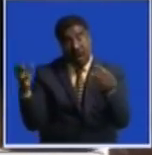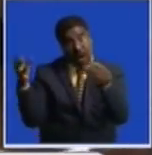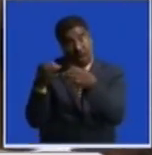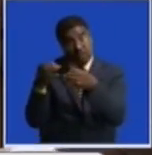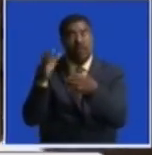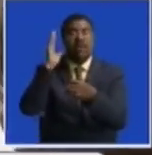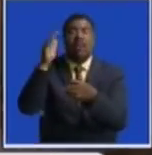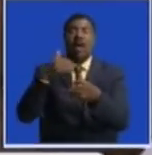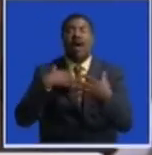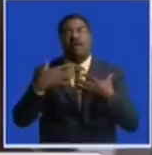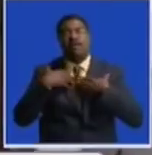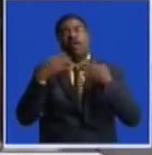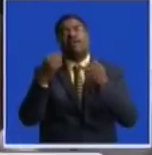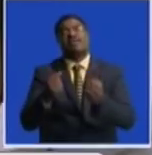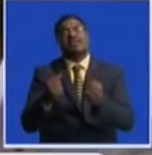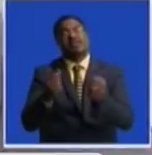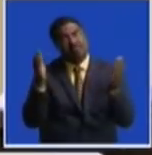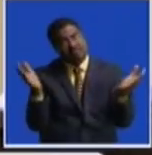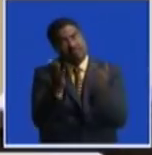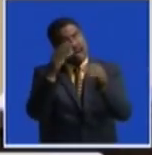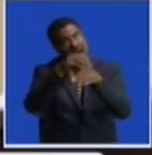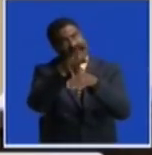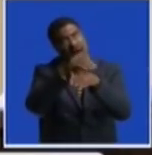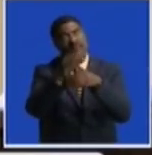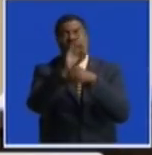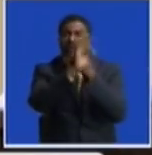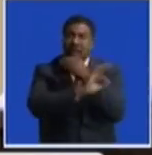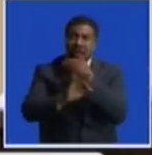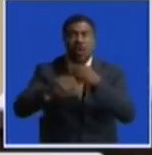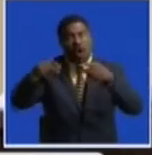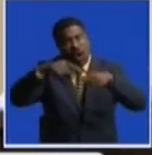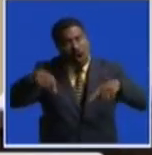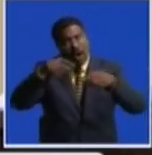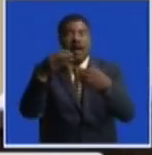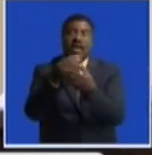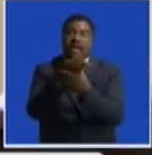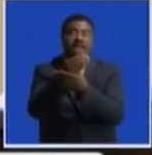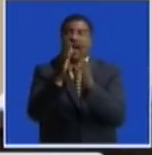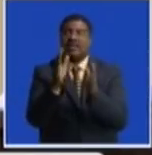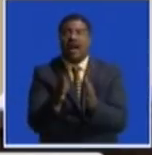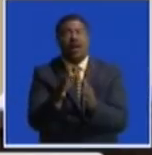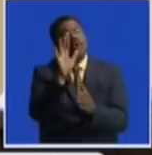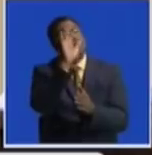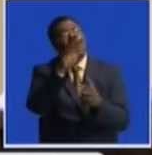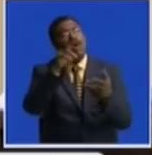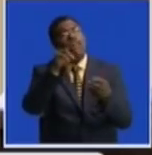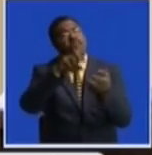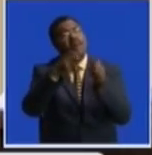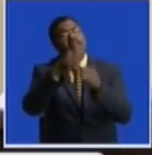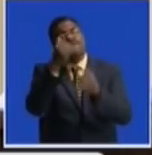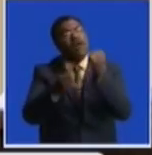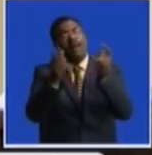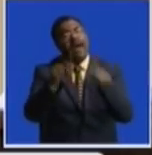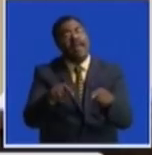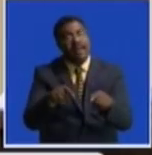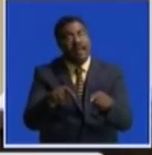be able to advise their foreign and local clients exactly when they can expect their matters, not only to go to